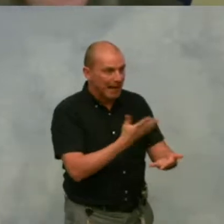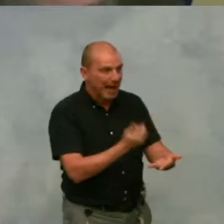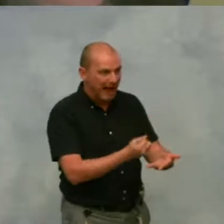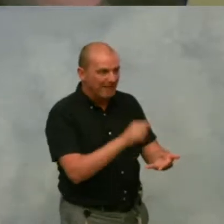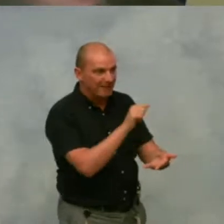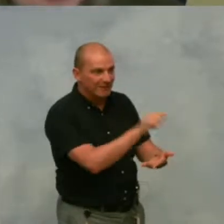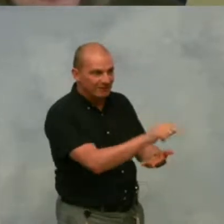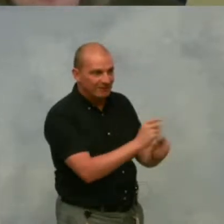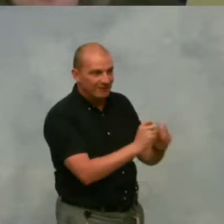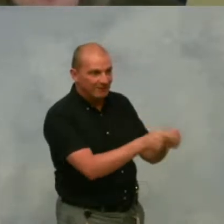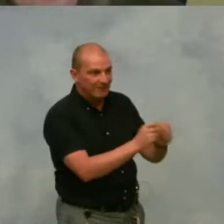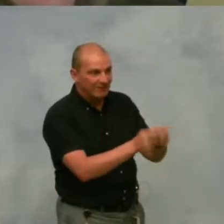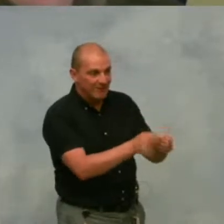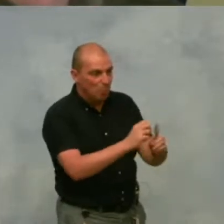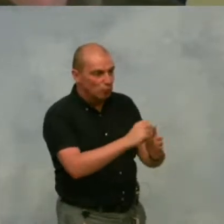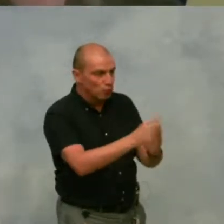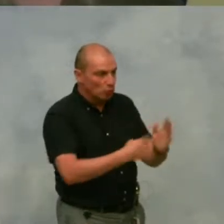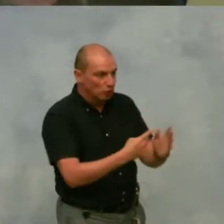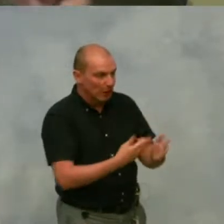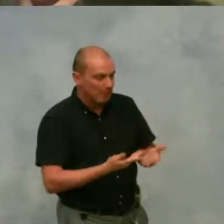I'll defer to Brian on this one.